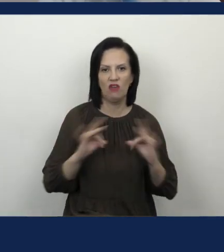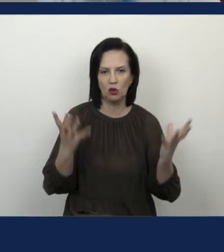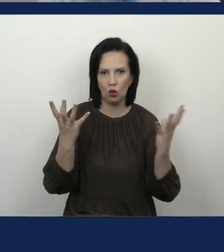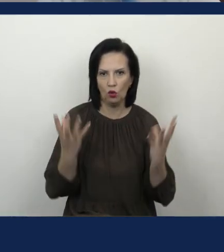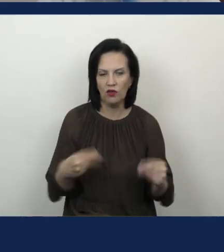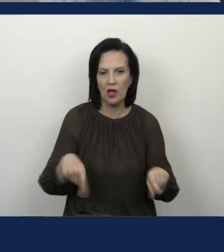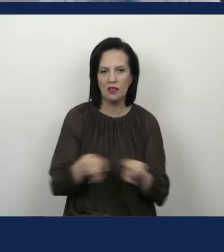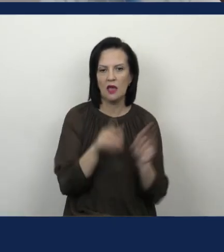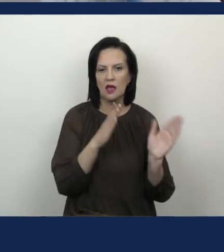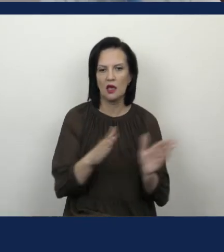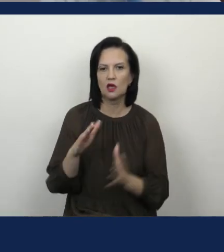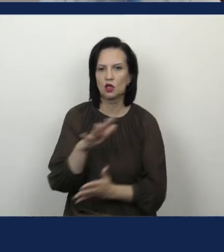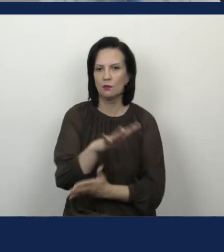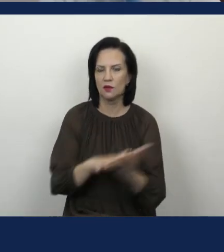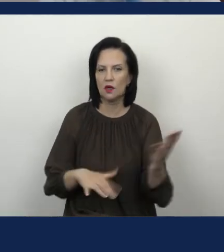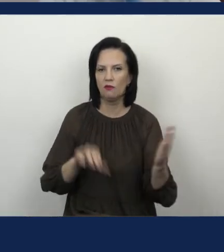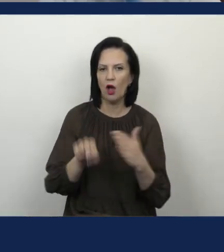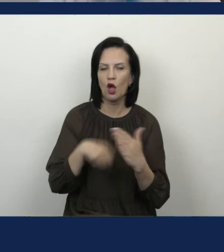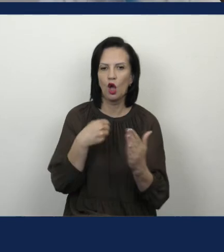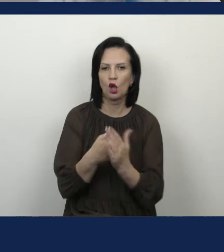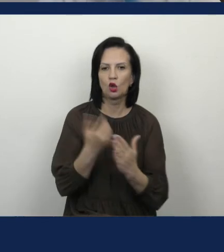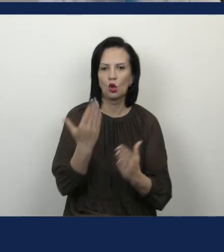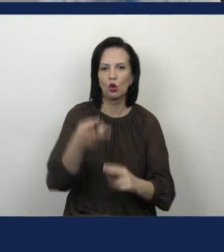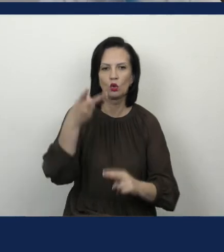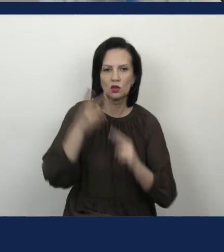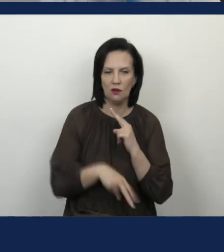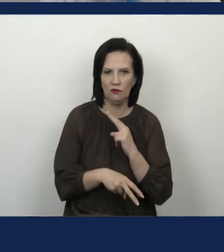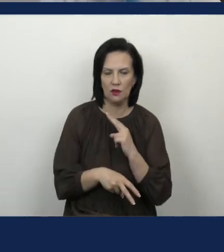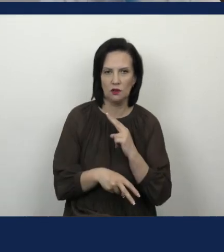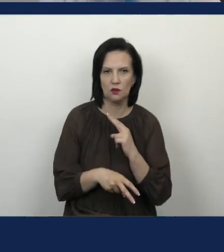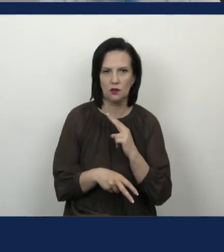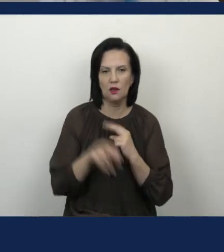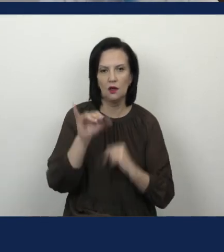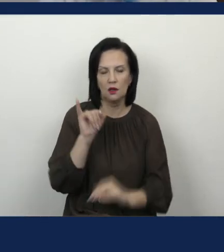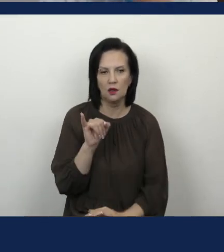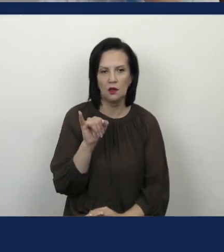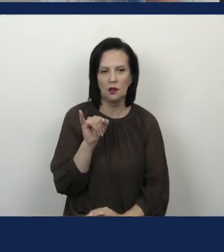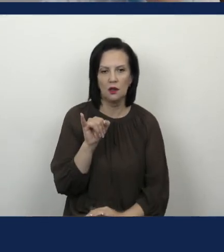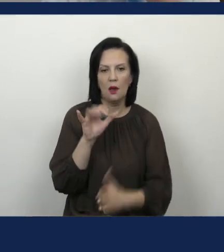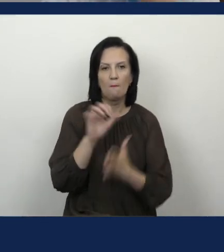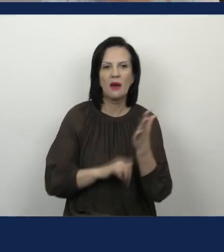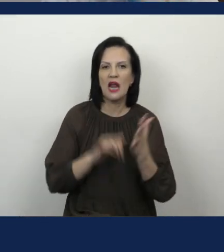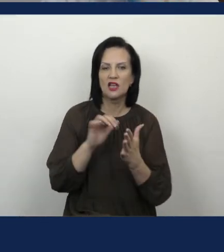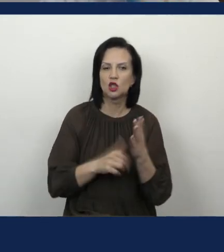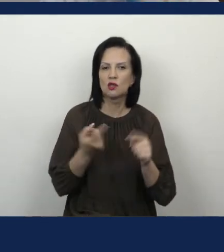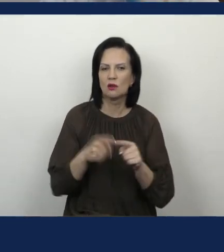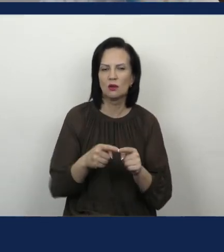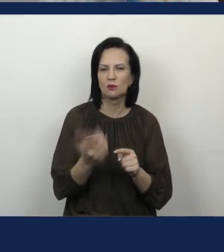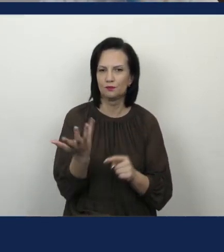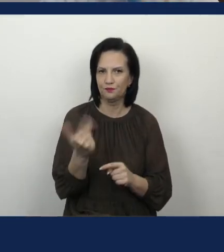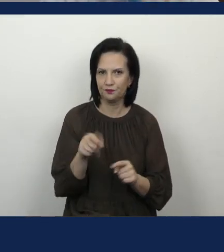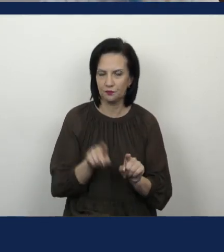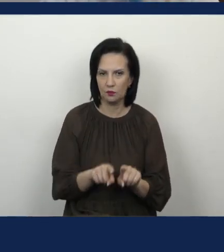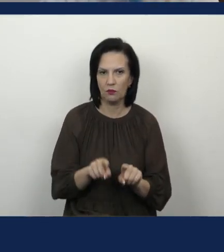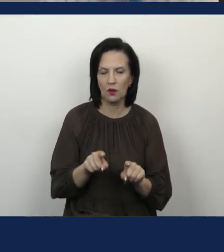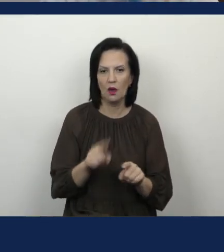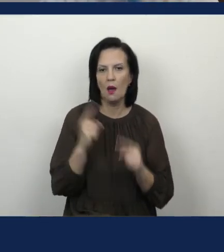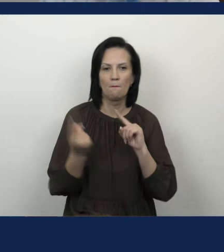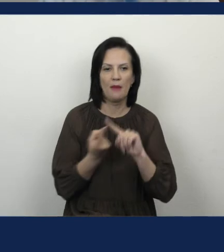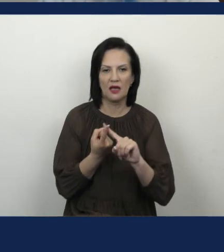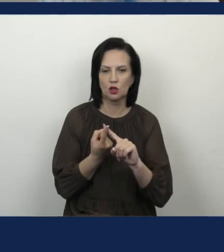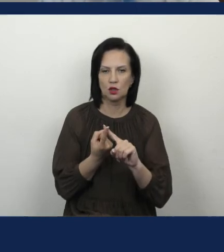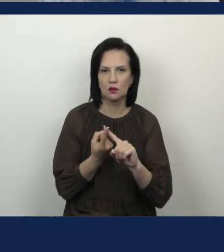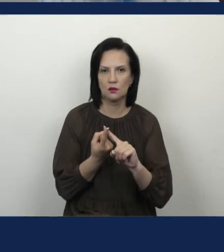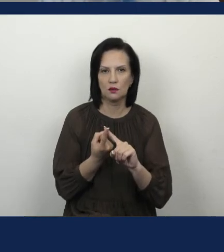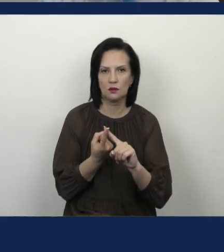working on weekends, and this regime lasts until the end of the election campaign. There are several reasons for